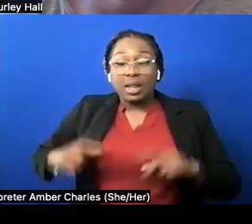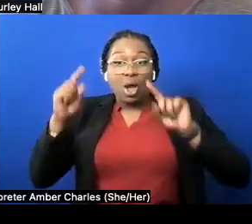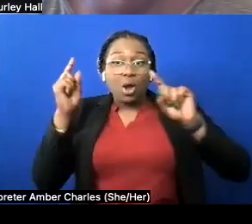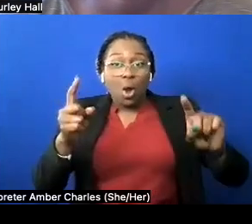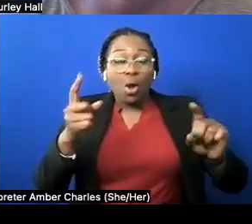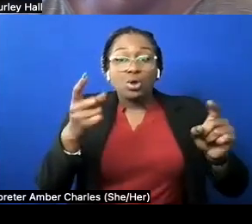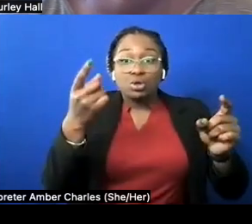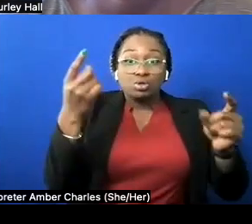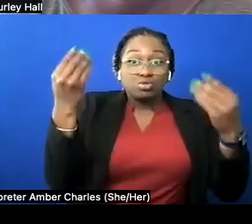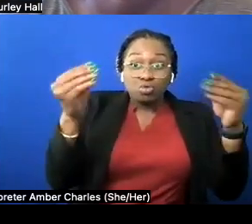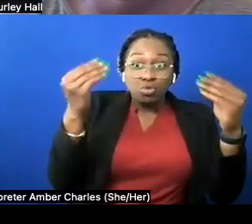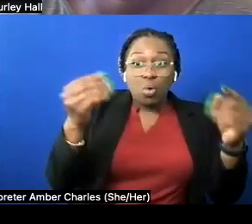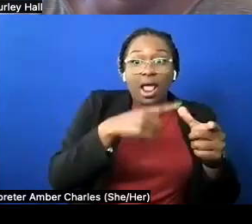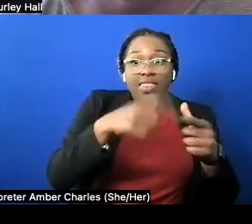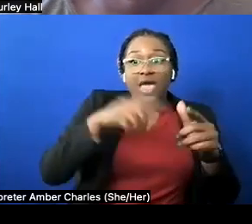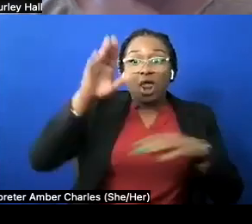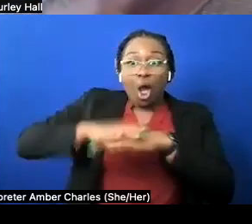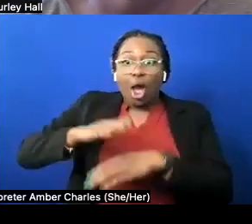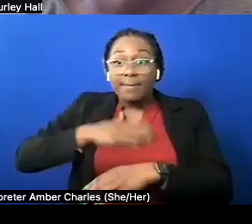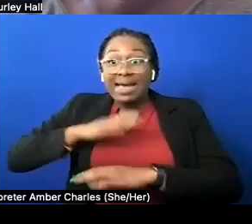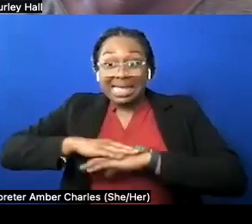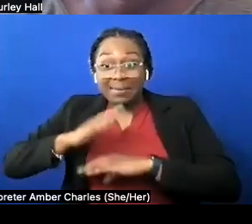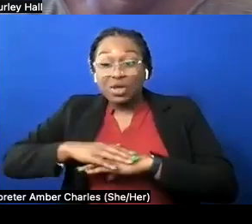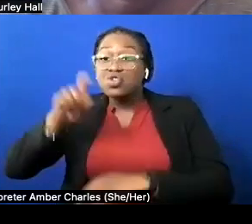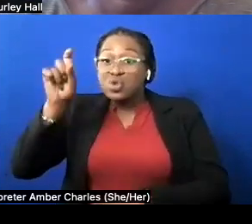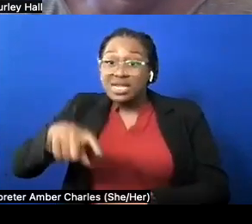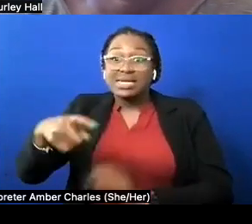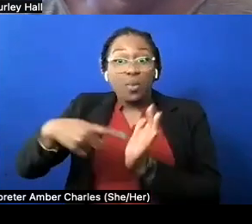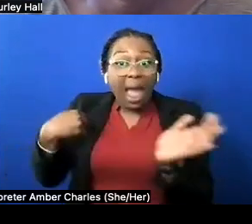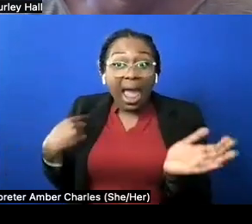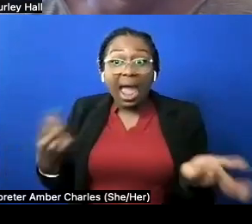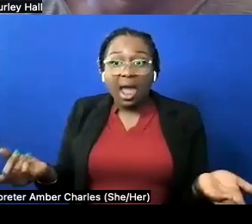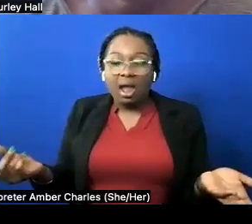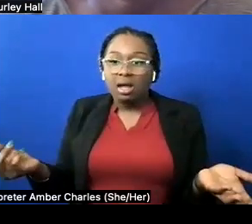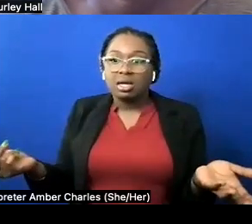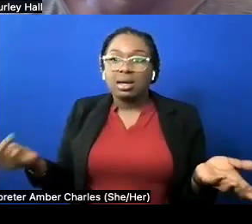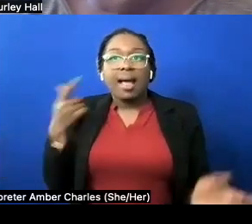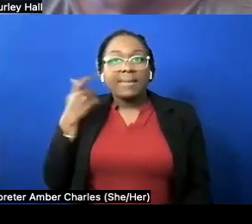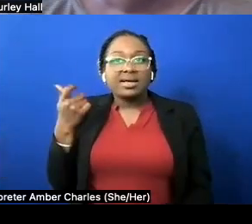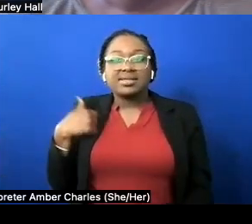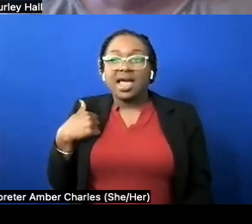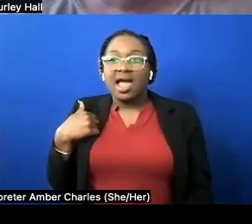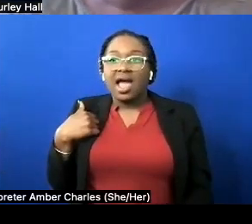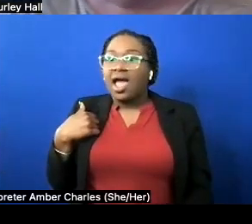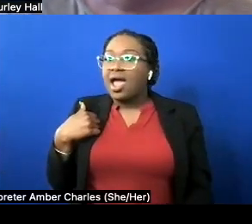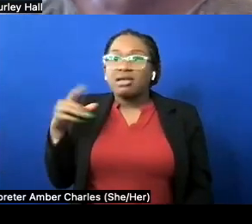able to buy food to put on my actual table, you need to pay, you know, because I drop gems